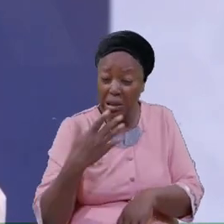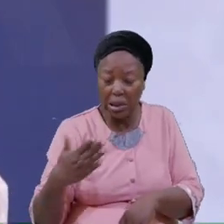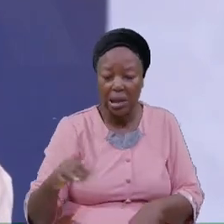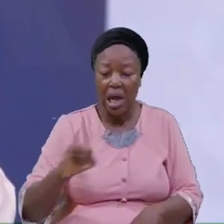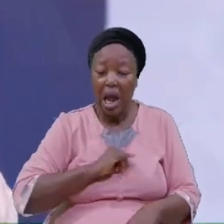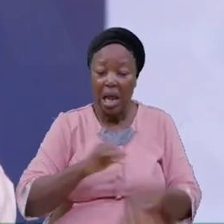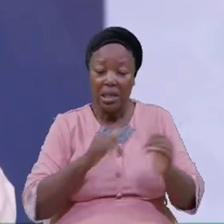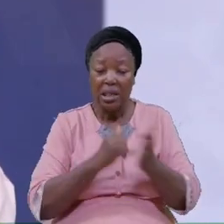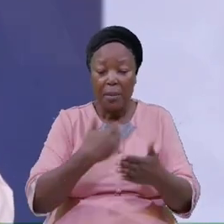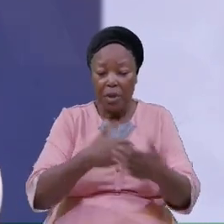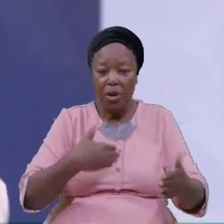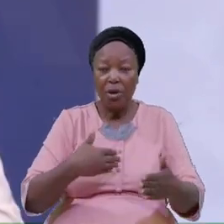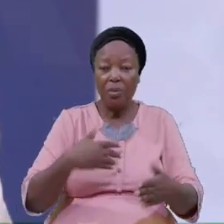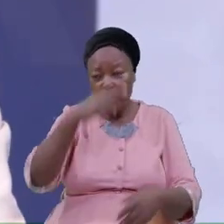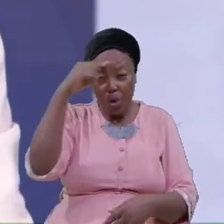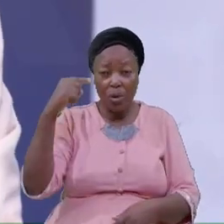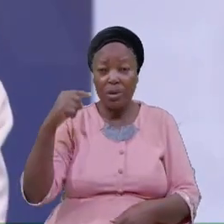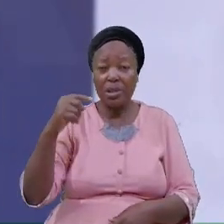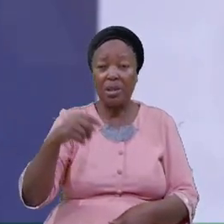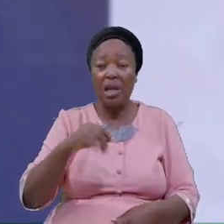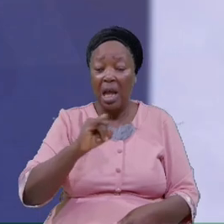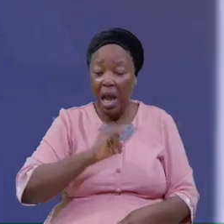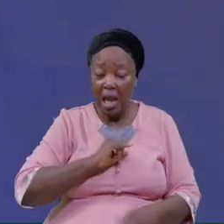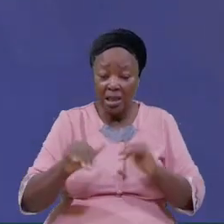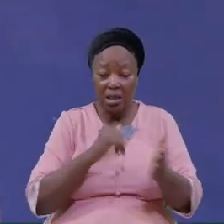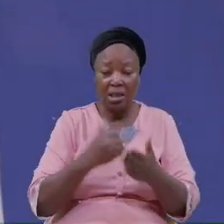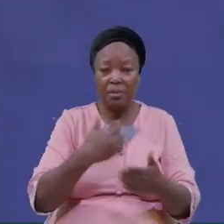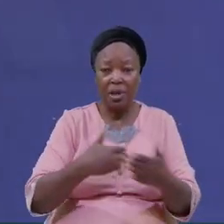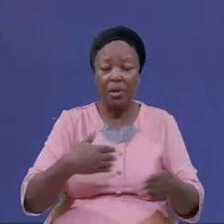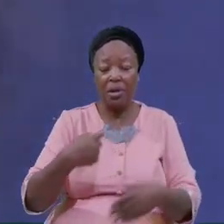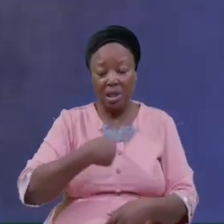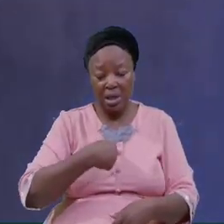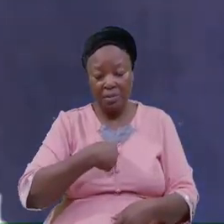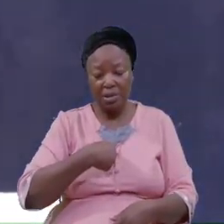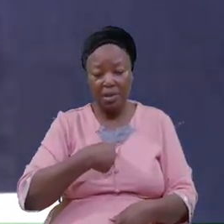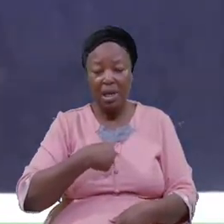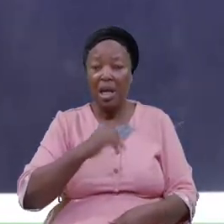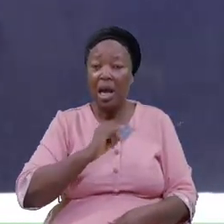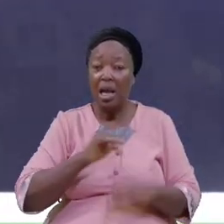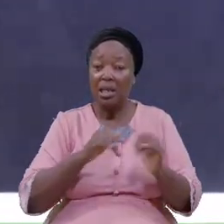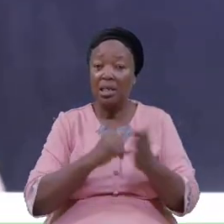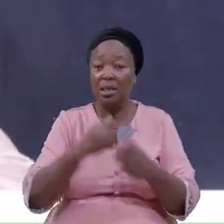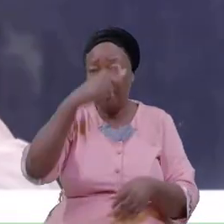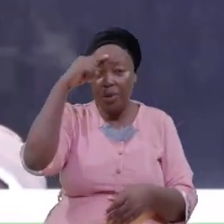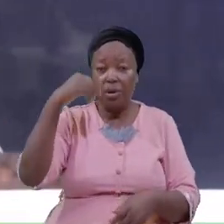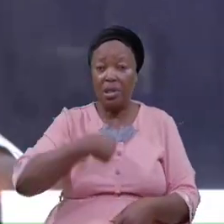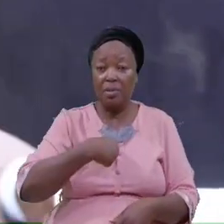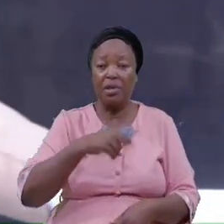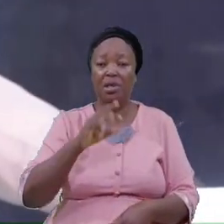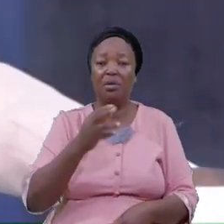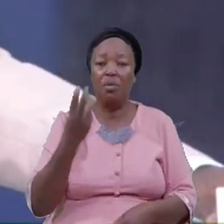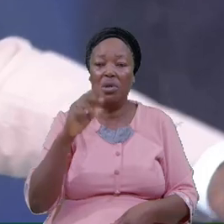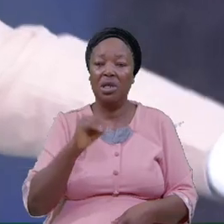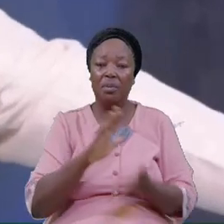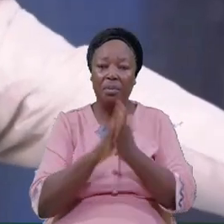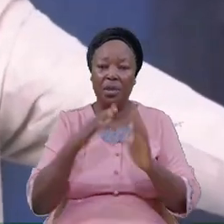I am a peacemaker. Et le roi de Sodome a dit à Abraham, prends maintenant ce que nous avons, les butins. Il dit non,